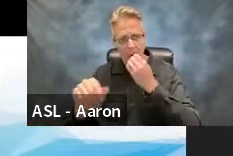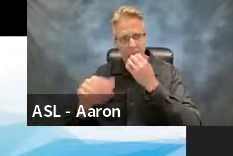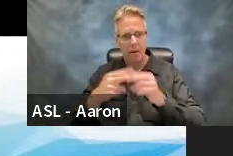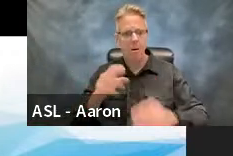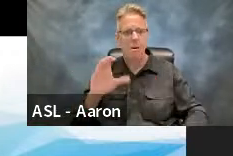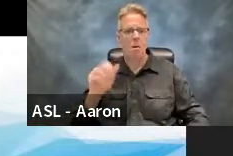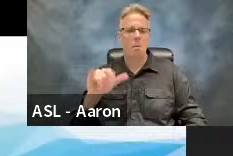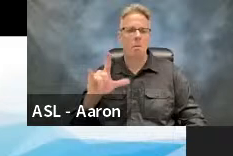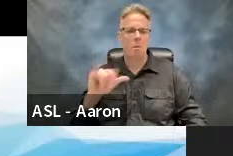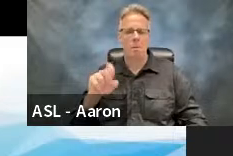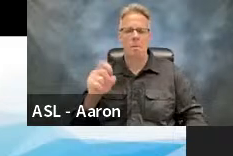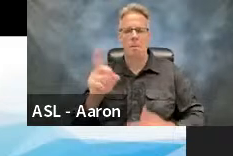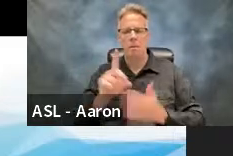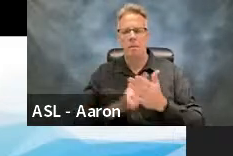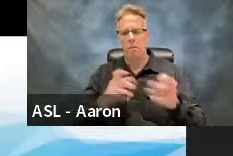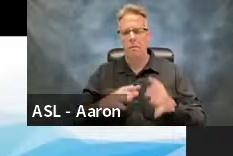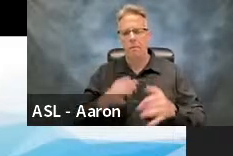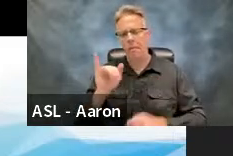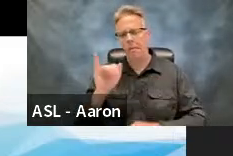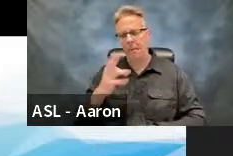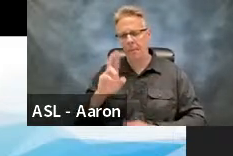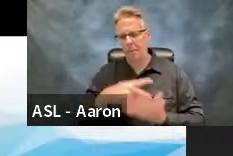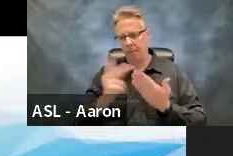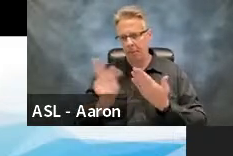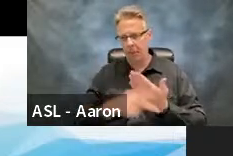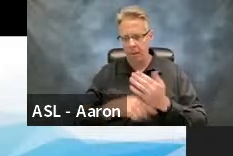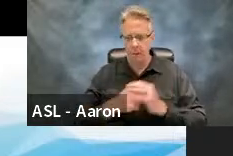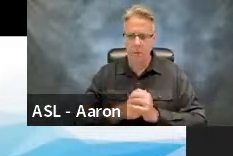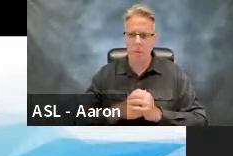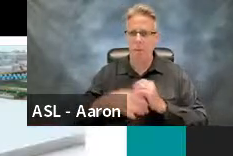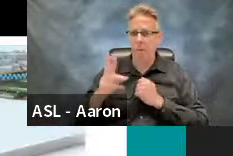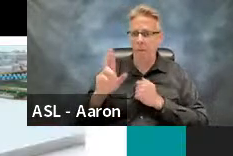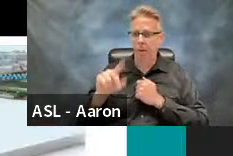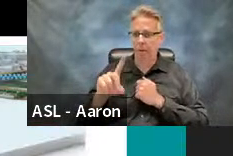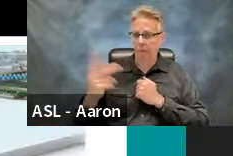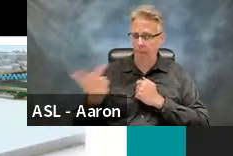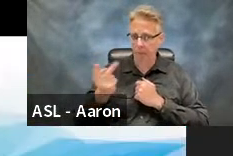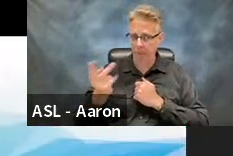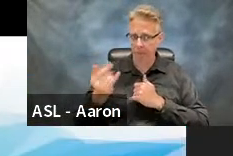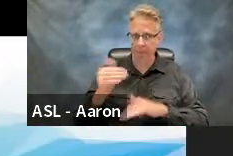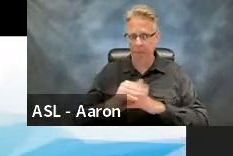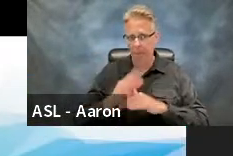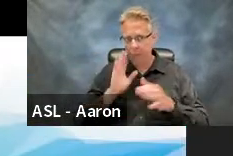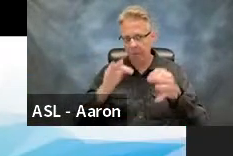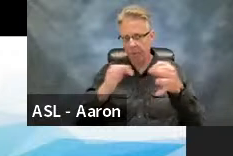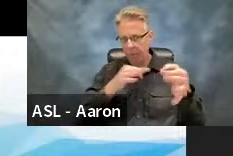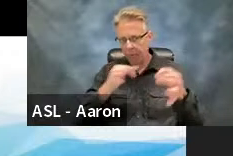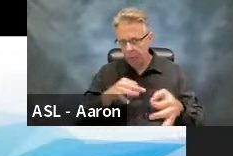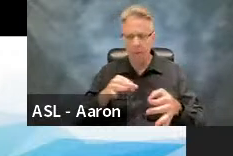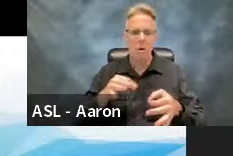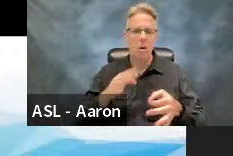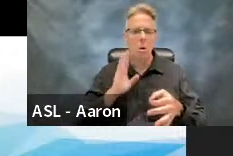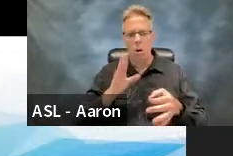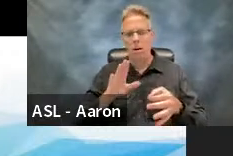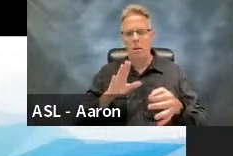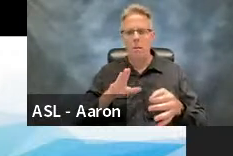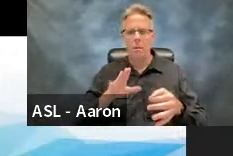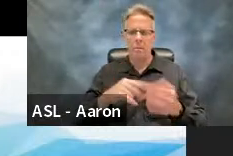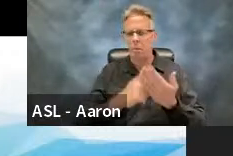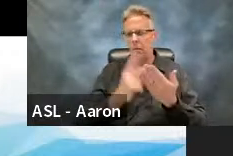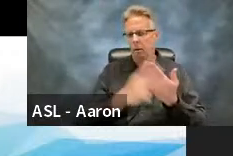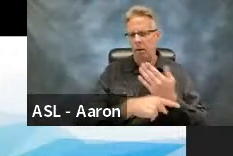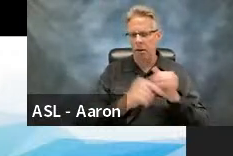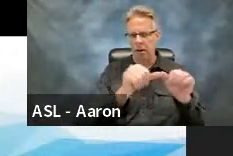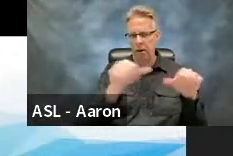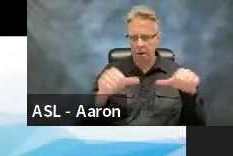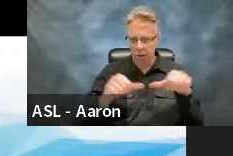Lyles. I'm the design manager for the IBR program. Brad and I are tonight going to go walk through the program area